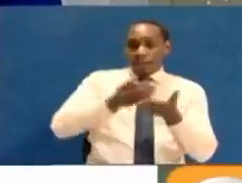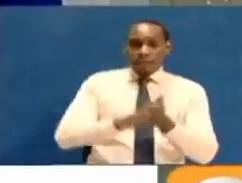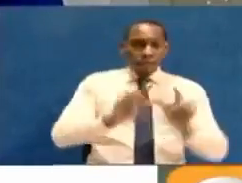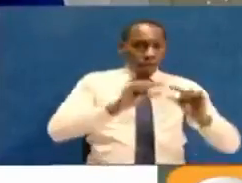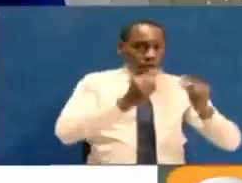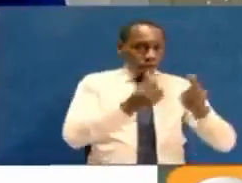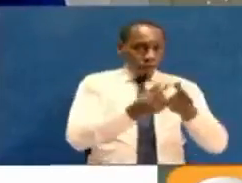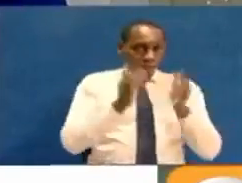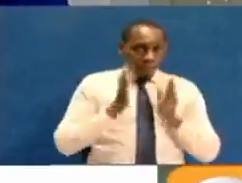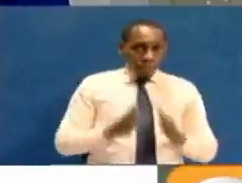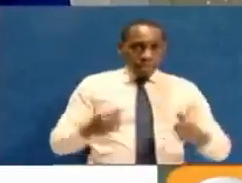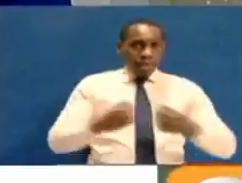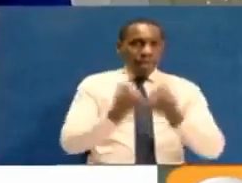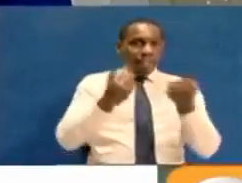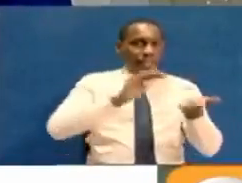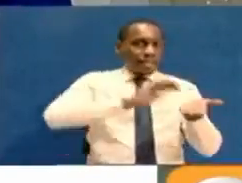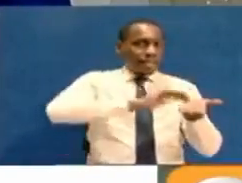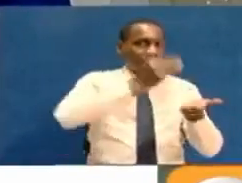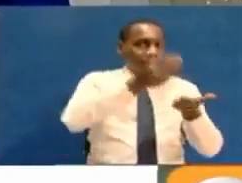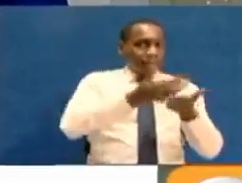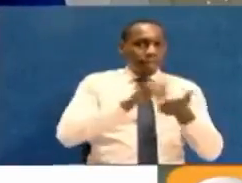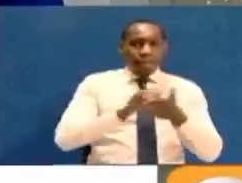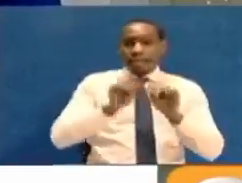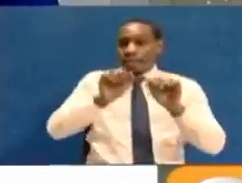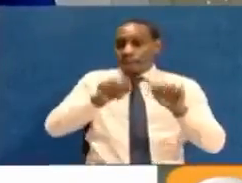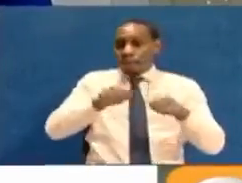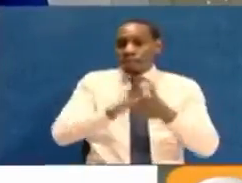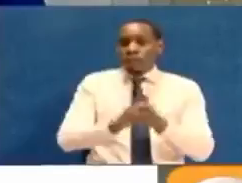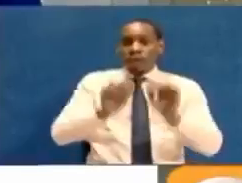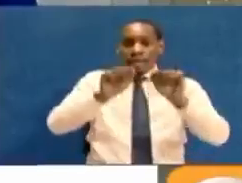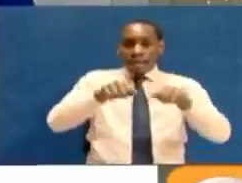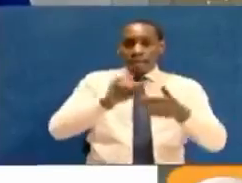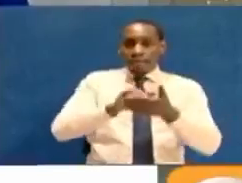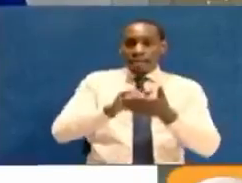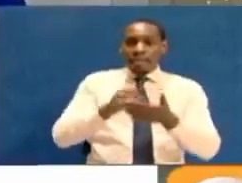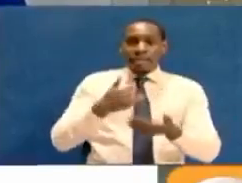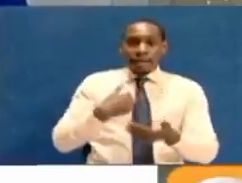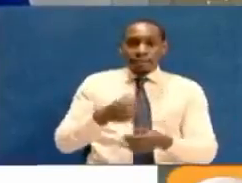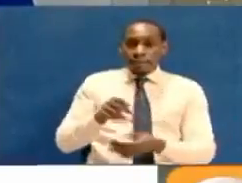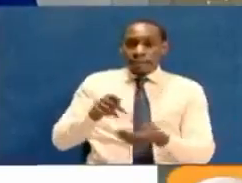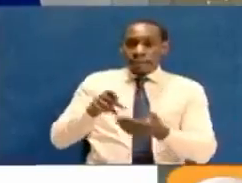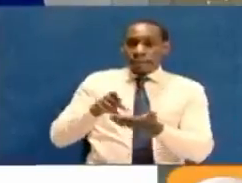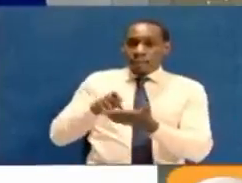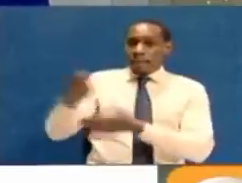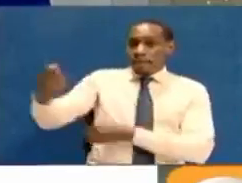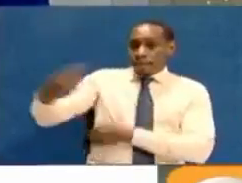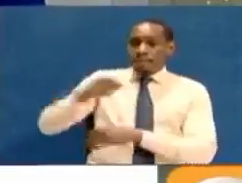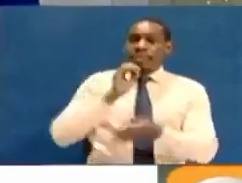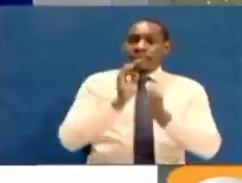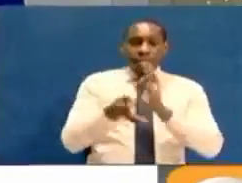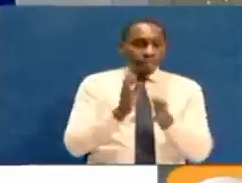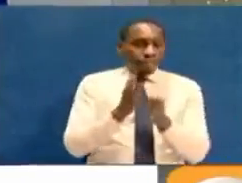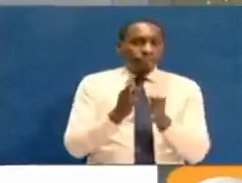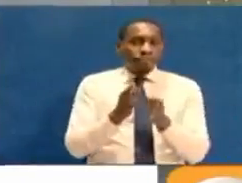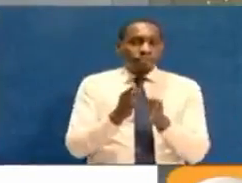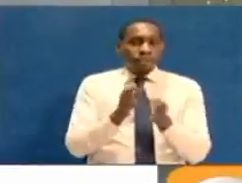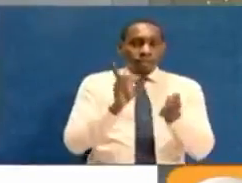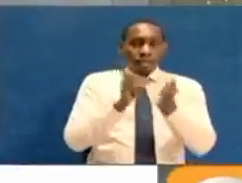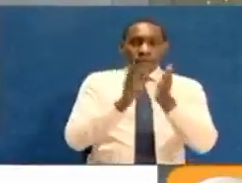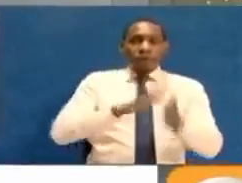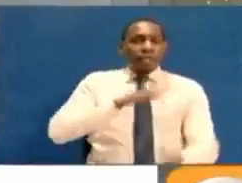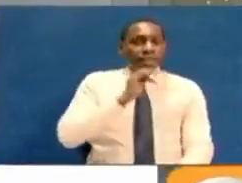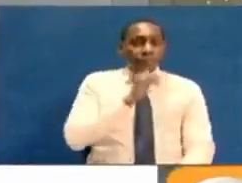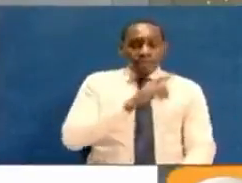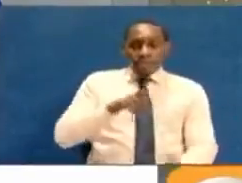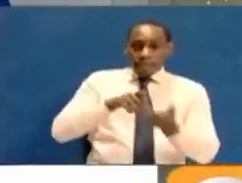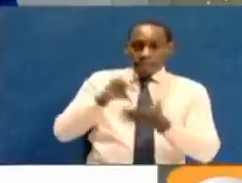personal accident cover that would enable that they get compensation in the event that a doctor is lost. It would give